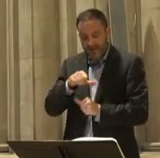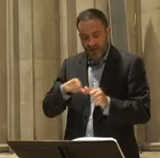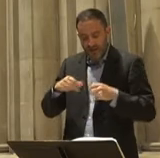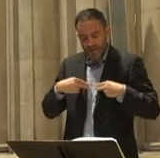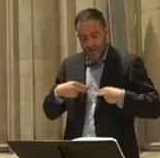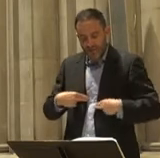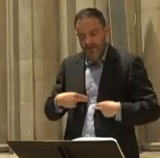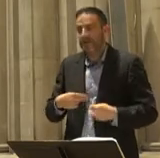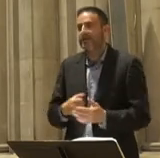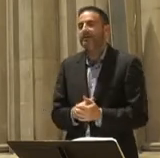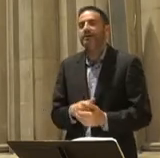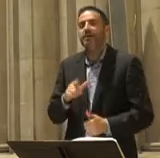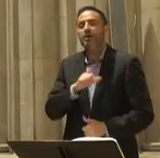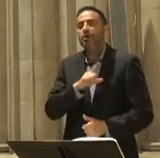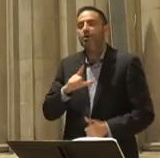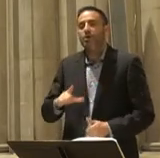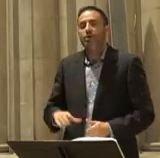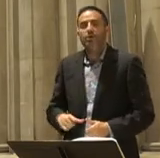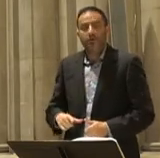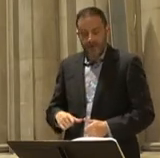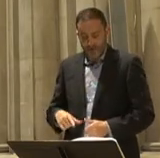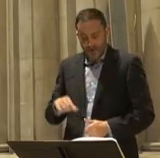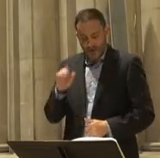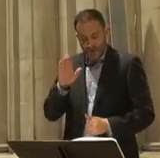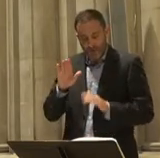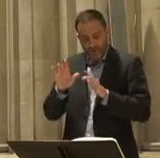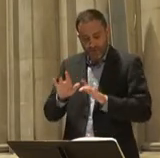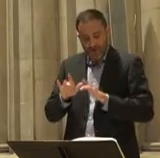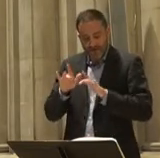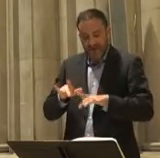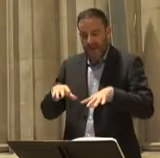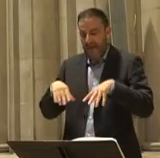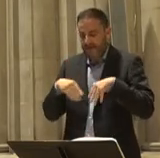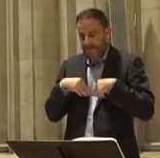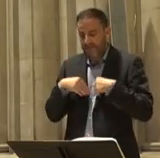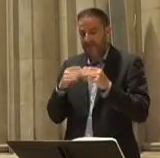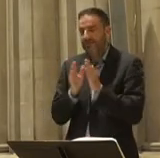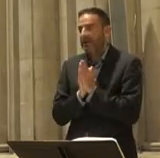another's humanity. Lord, in your mercy,